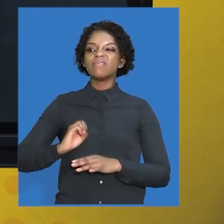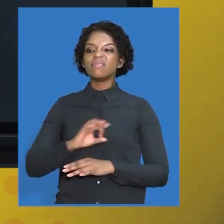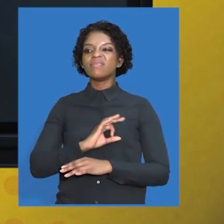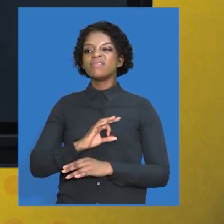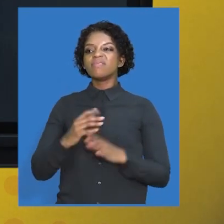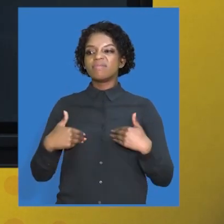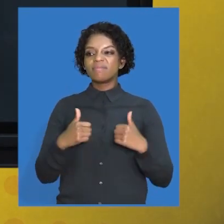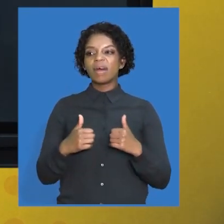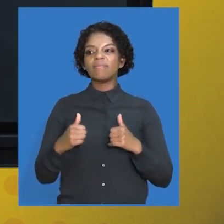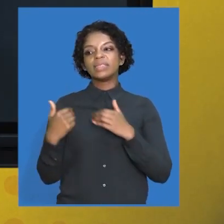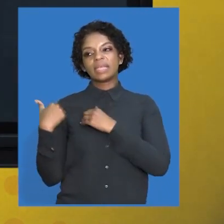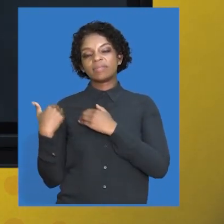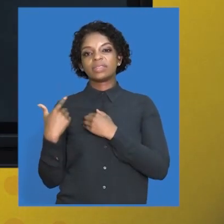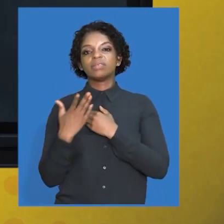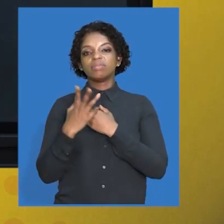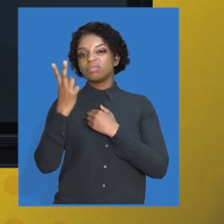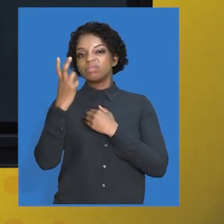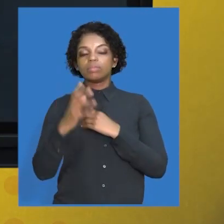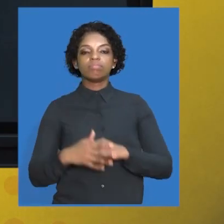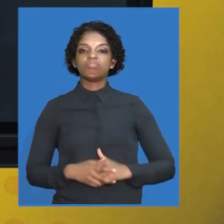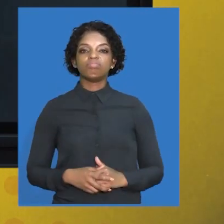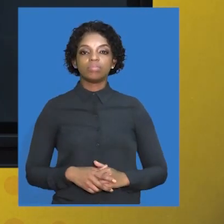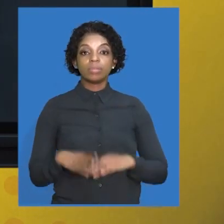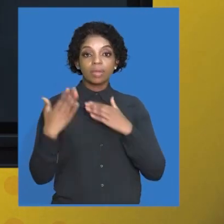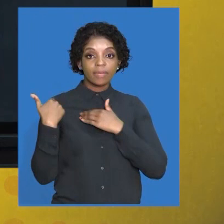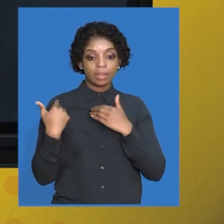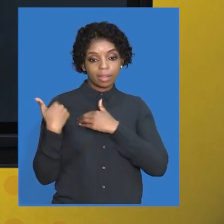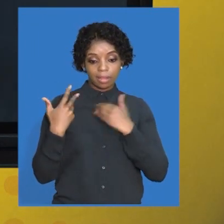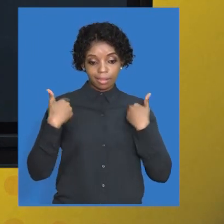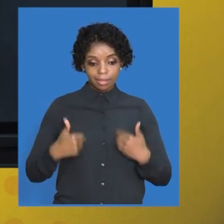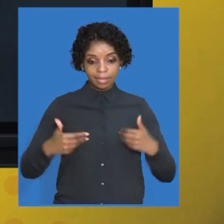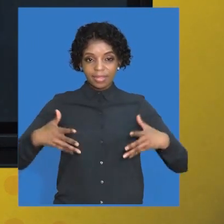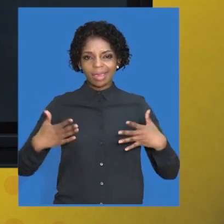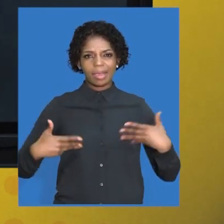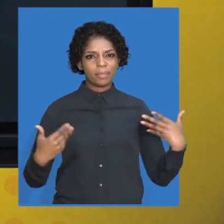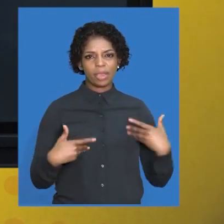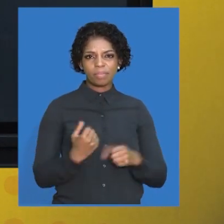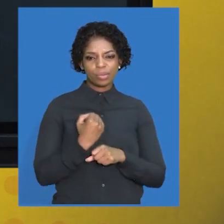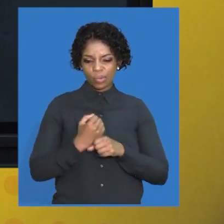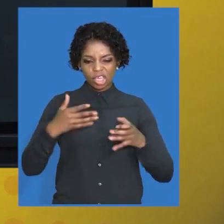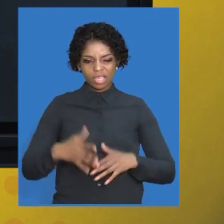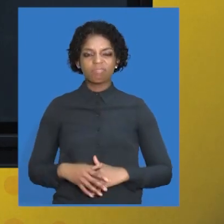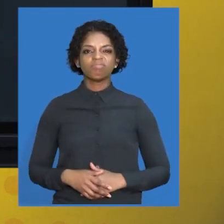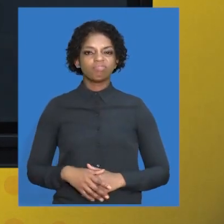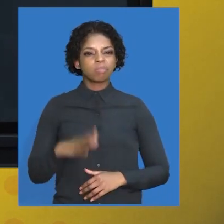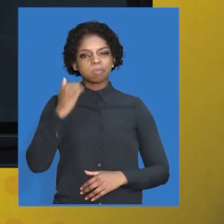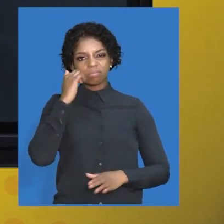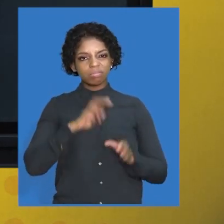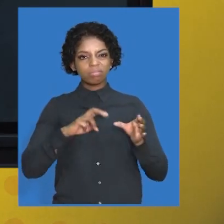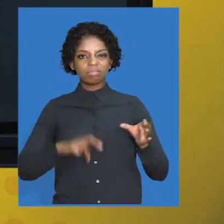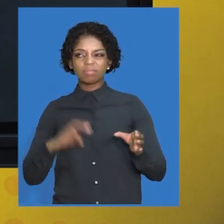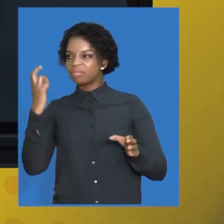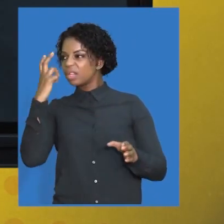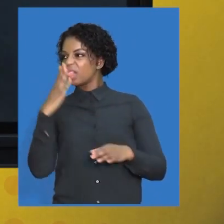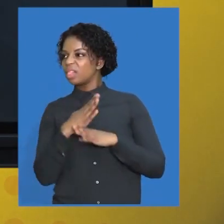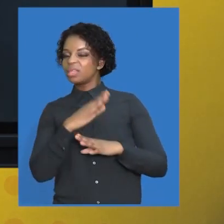being taken care of, they don't want to go and look for a job at another company because they're very happy with the company that they're at now. So we don't have